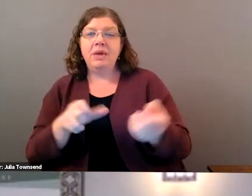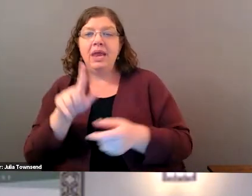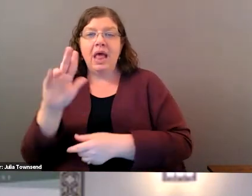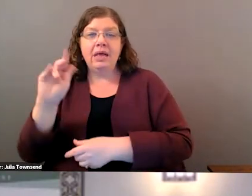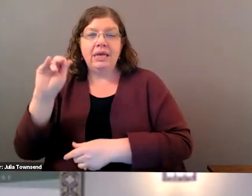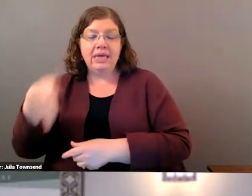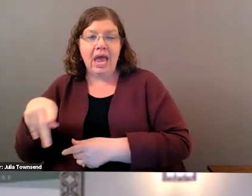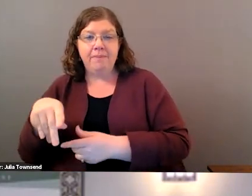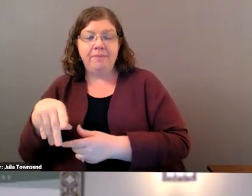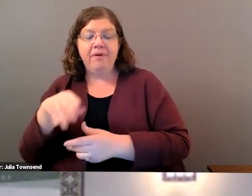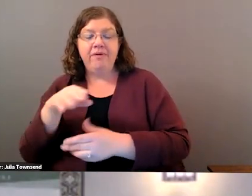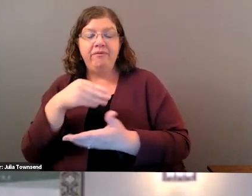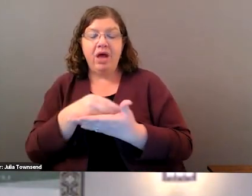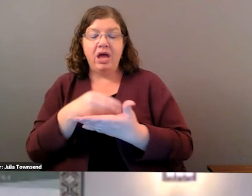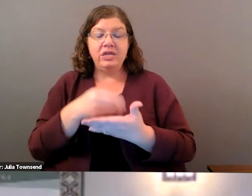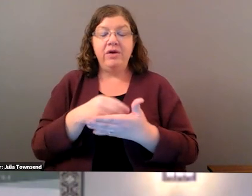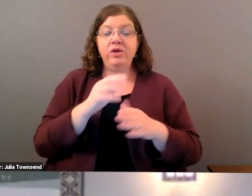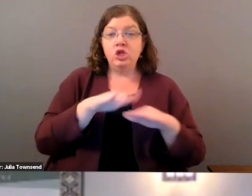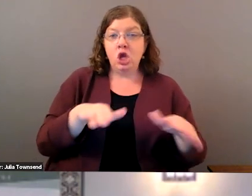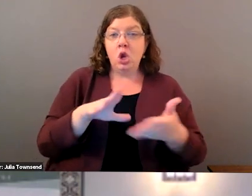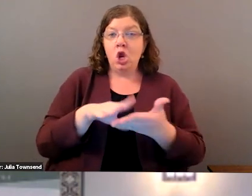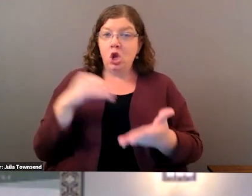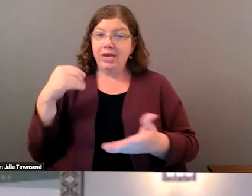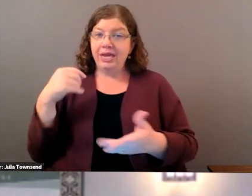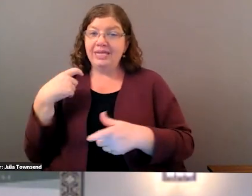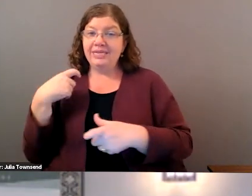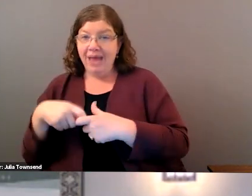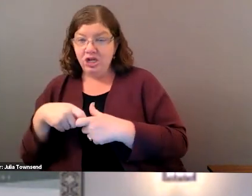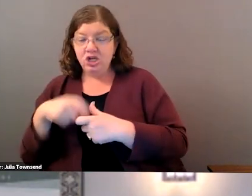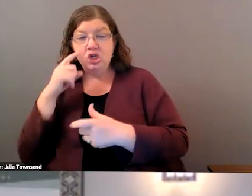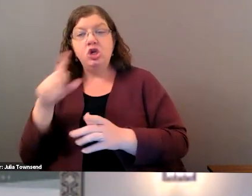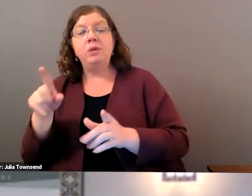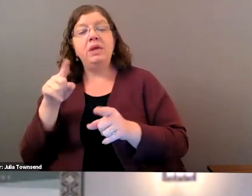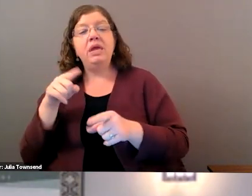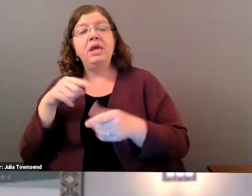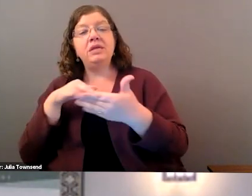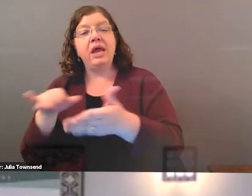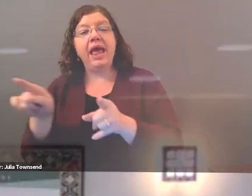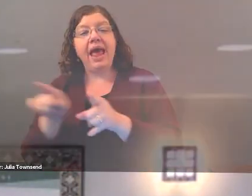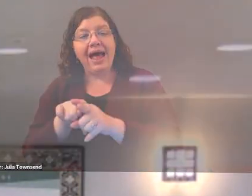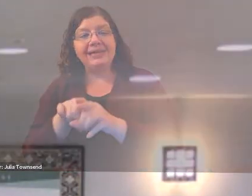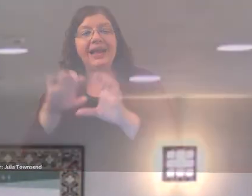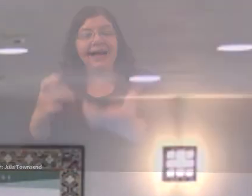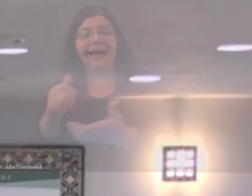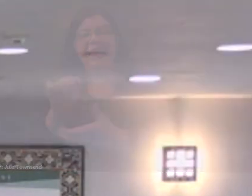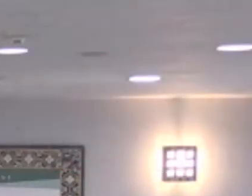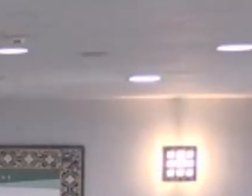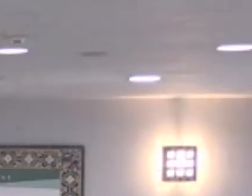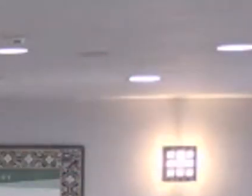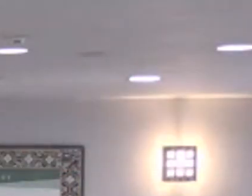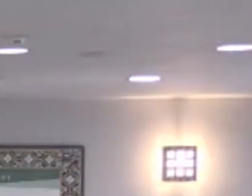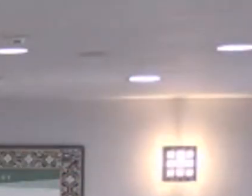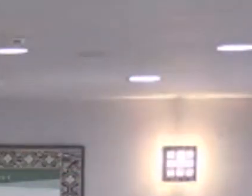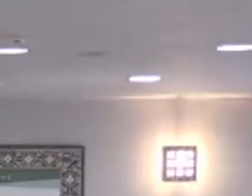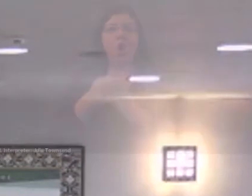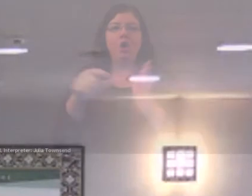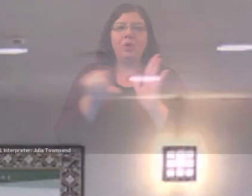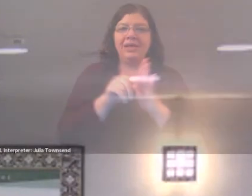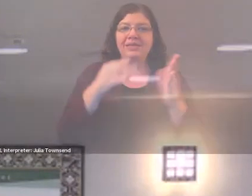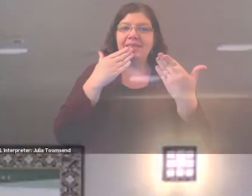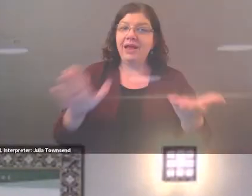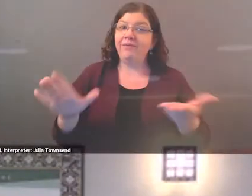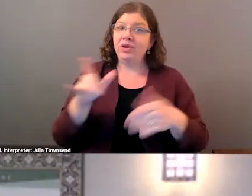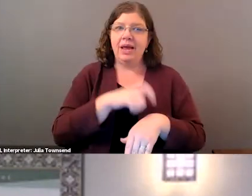learning Spanish, the school should offer an elective to learn Spanish throughout all grades. Thank you for your time.